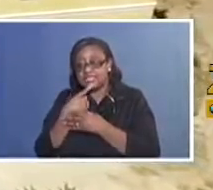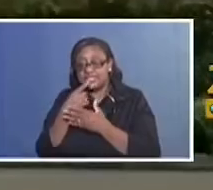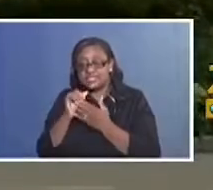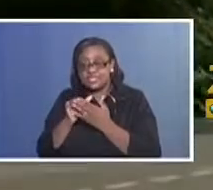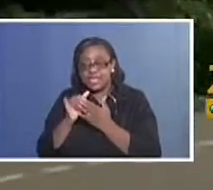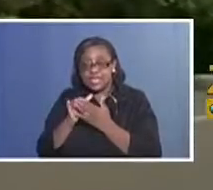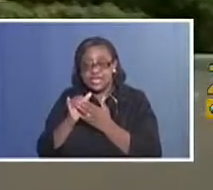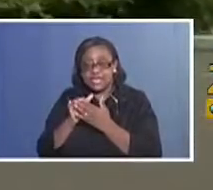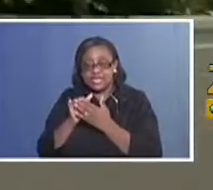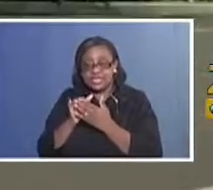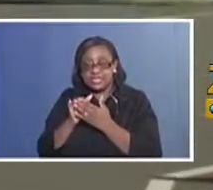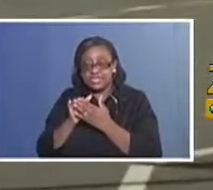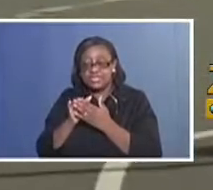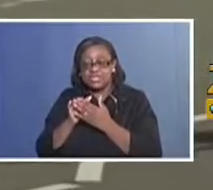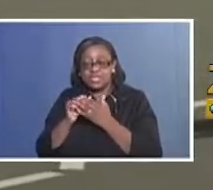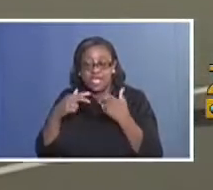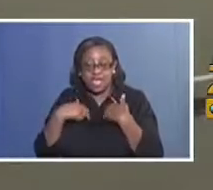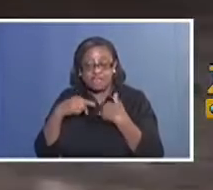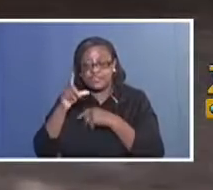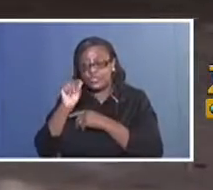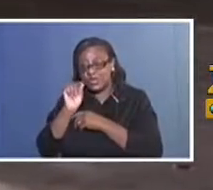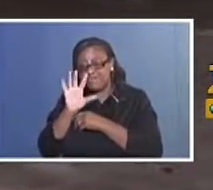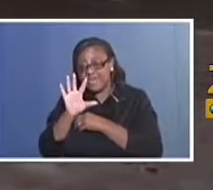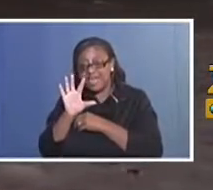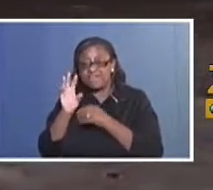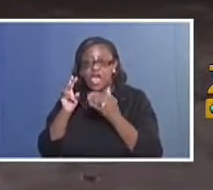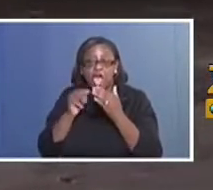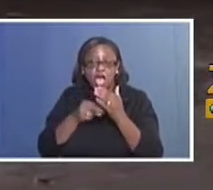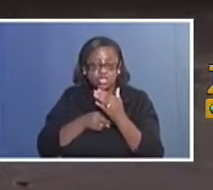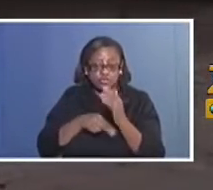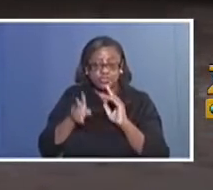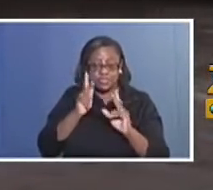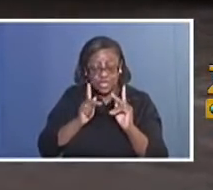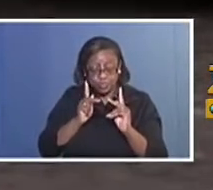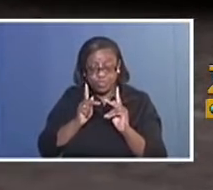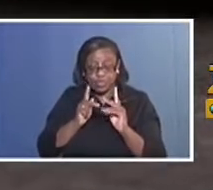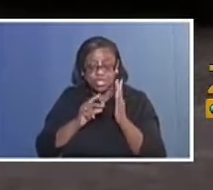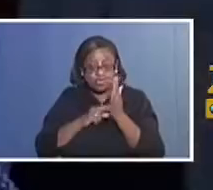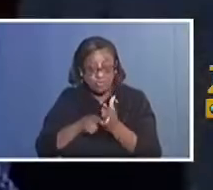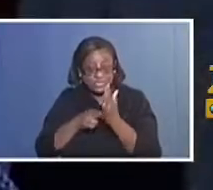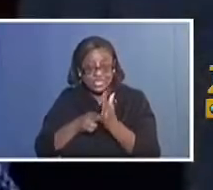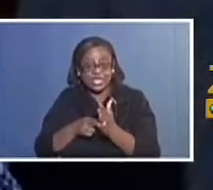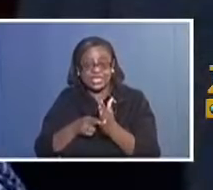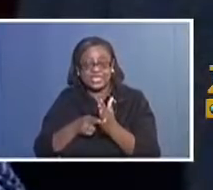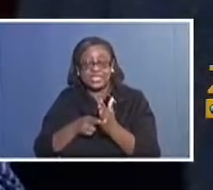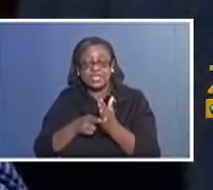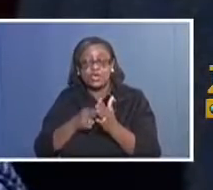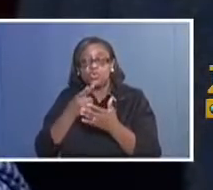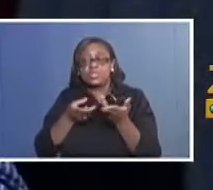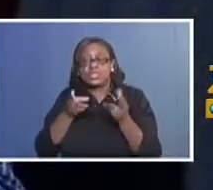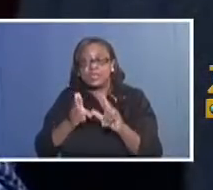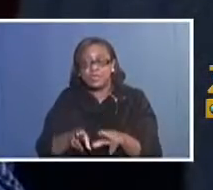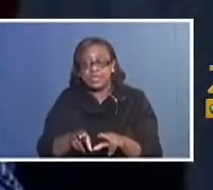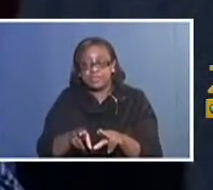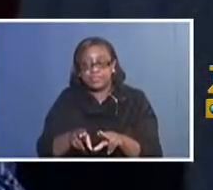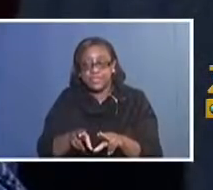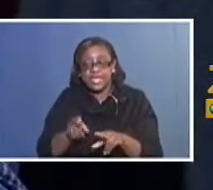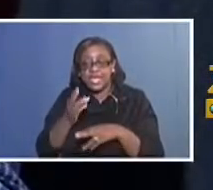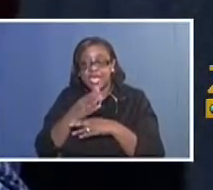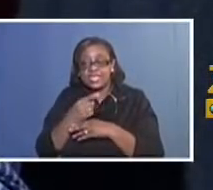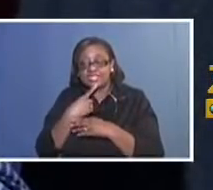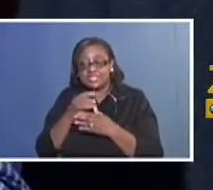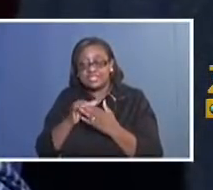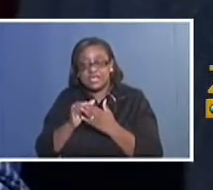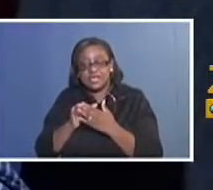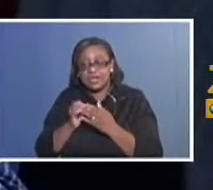in the country representing some 2,500 workers, Woods says progress is being made. Outstanding matters unresolved